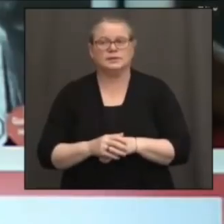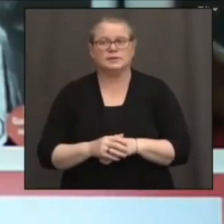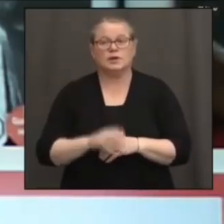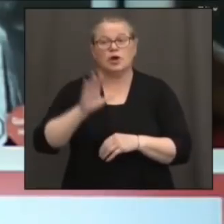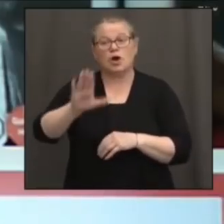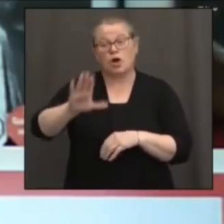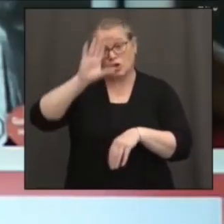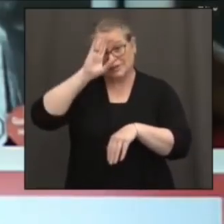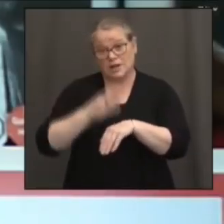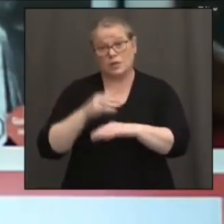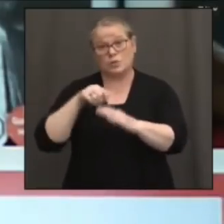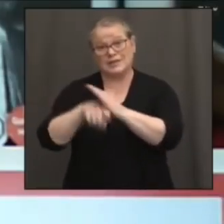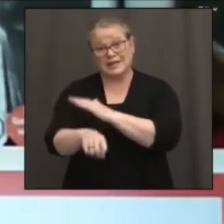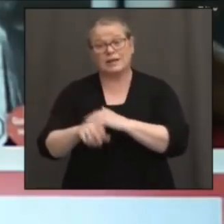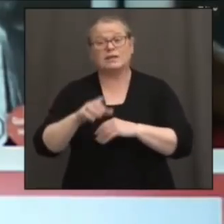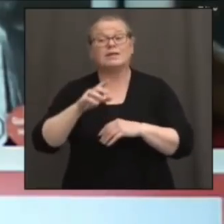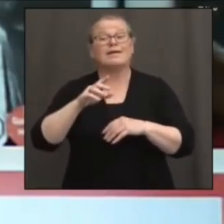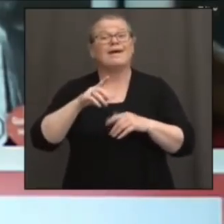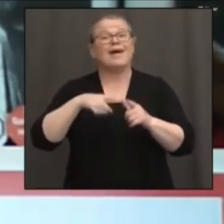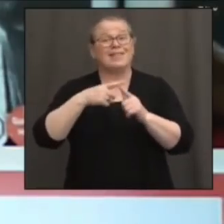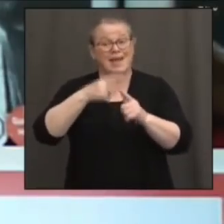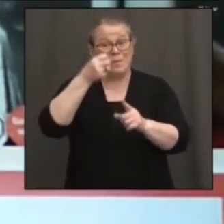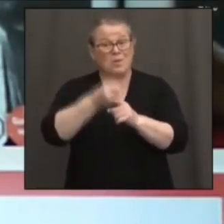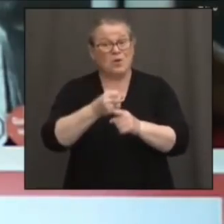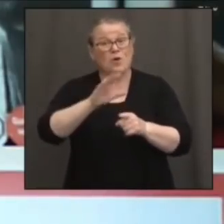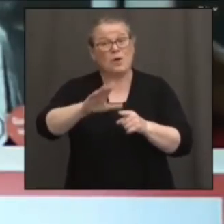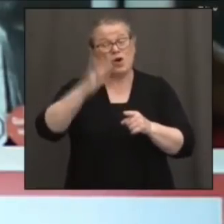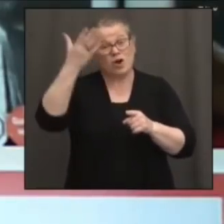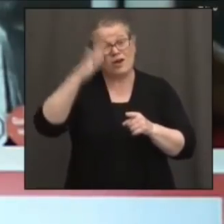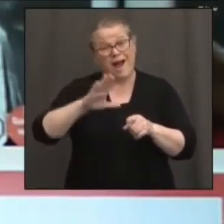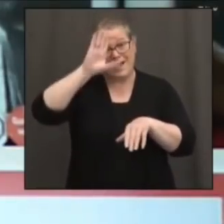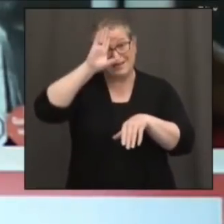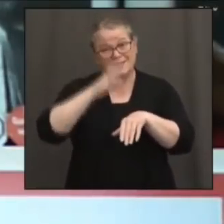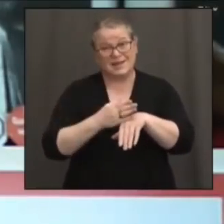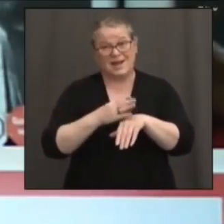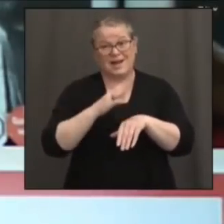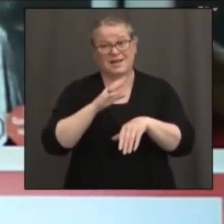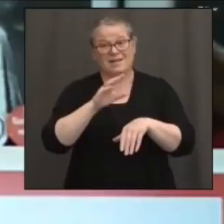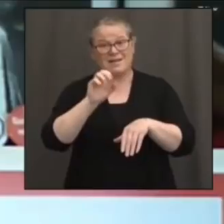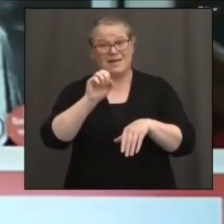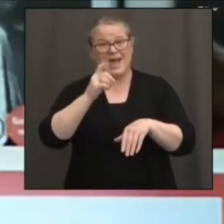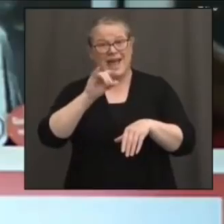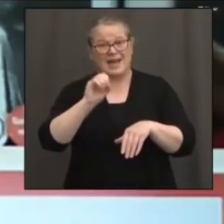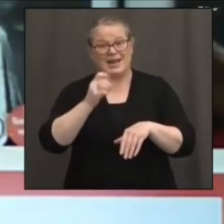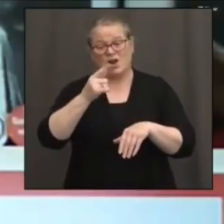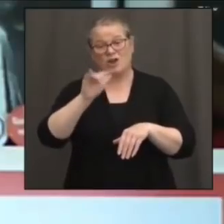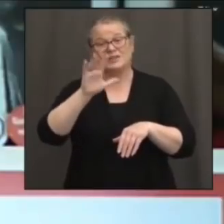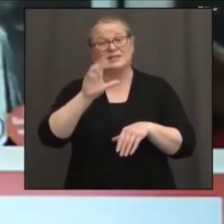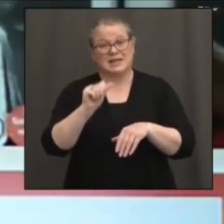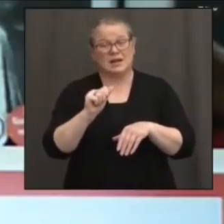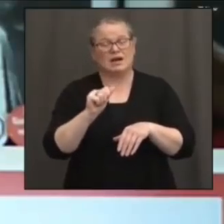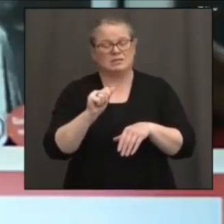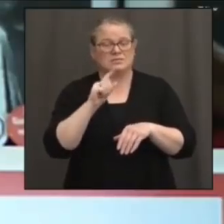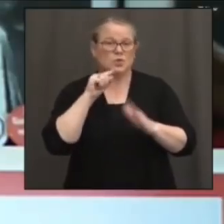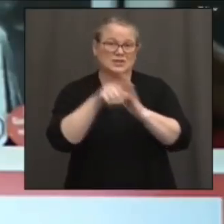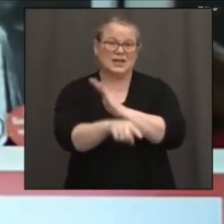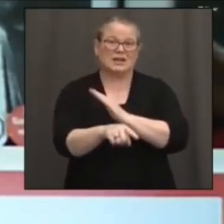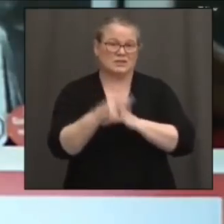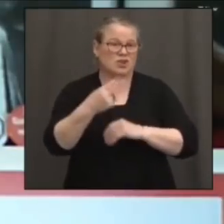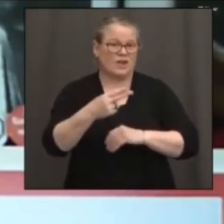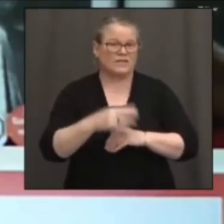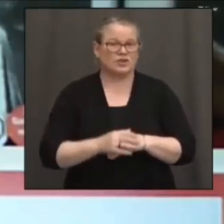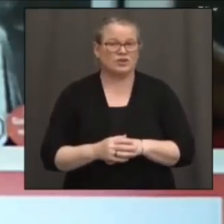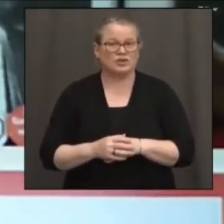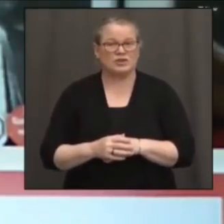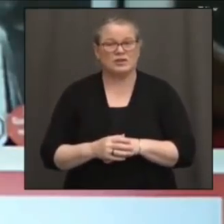murdered later that evening in Hartford. This past Sunday, Shane would have been and should have been 29 years old.